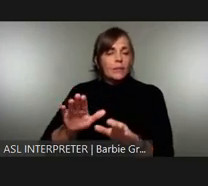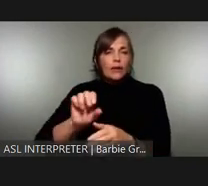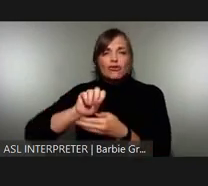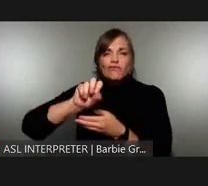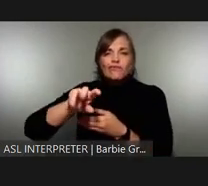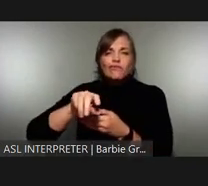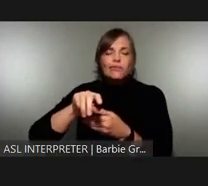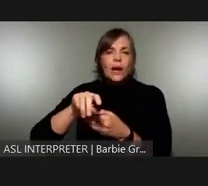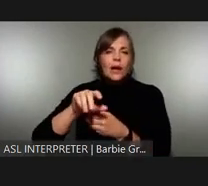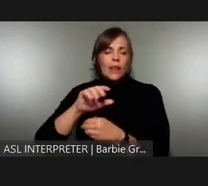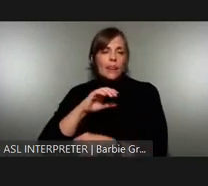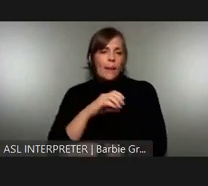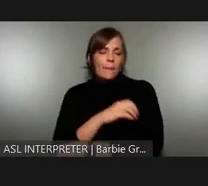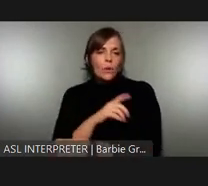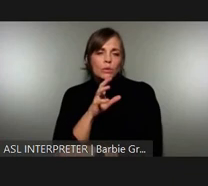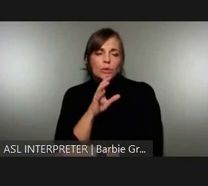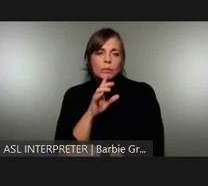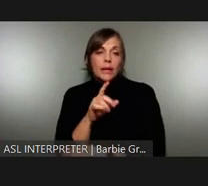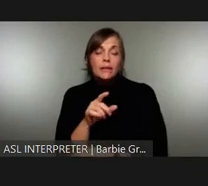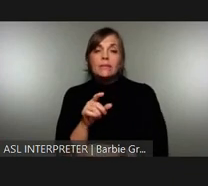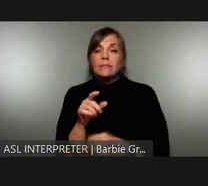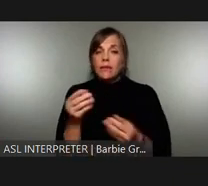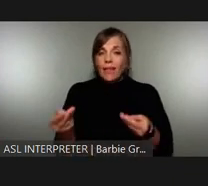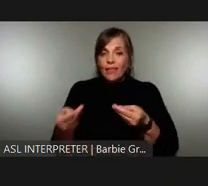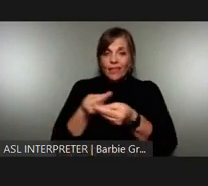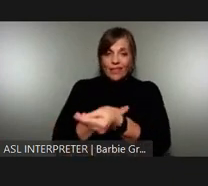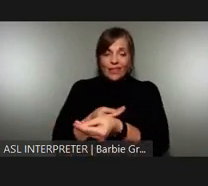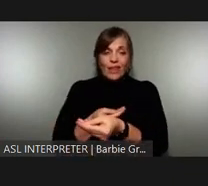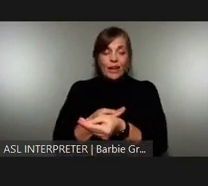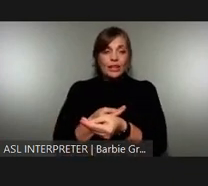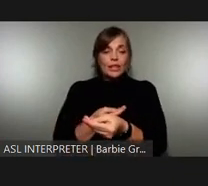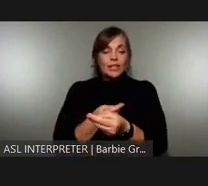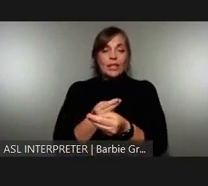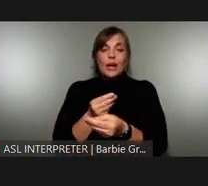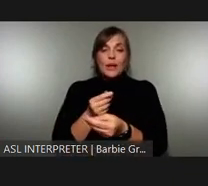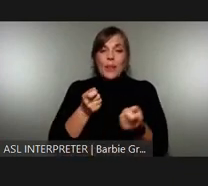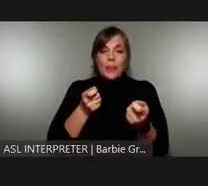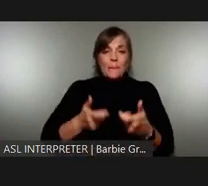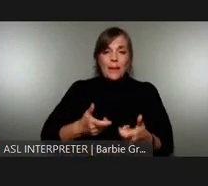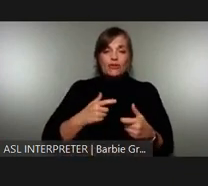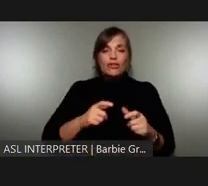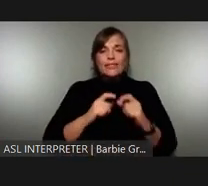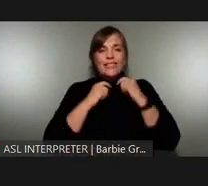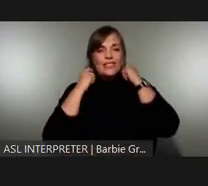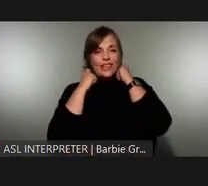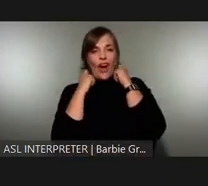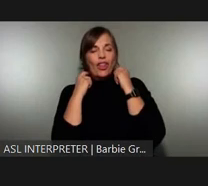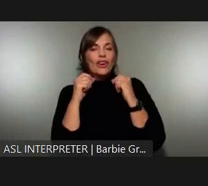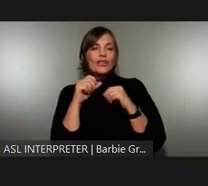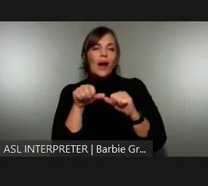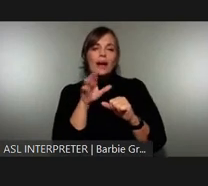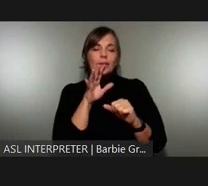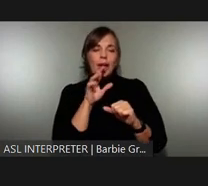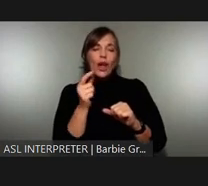speak. And the master provides the dog with a collar that allows him to be able to talk. And the dog is thanking the master for the ability to be